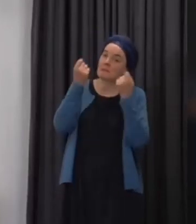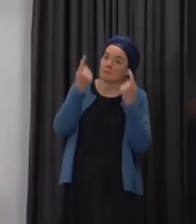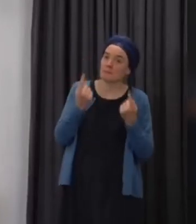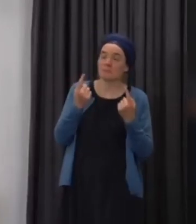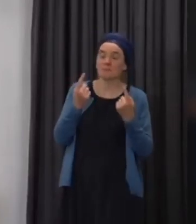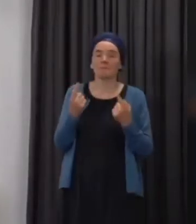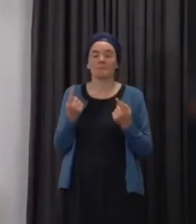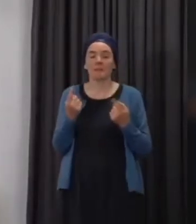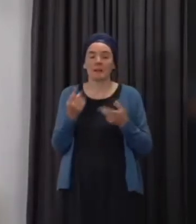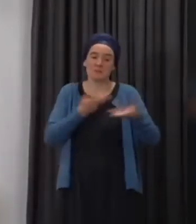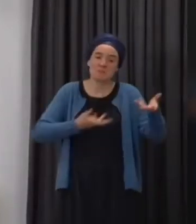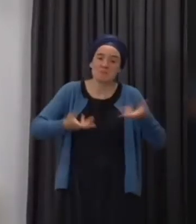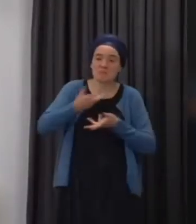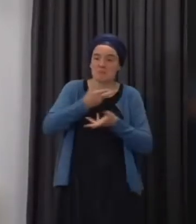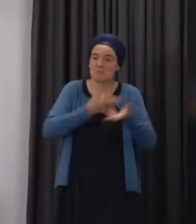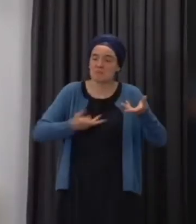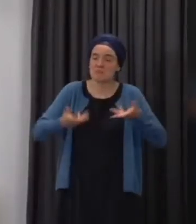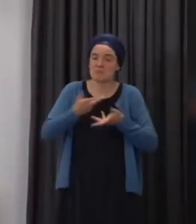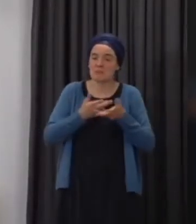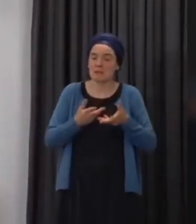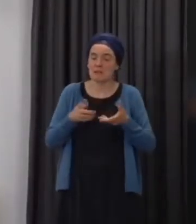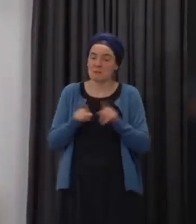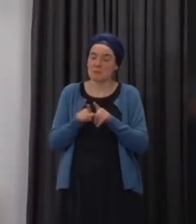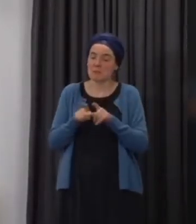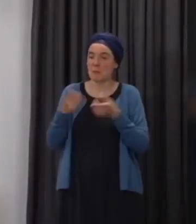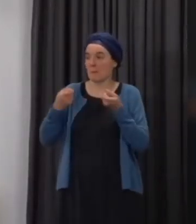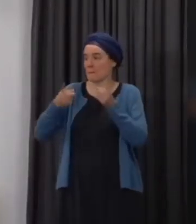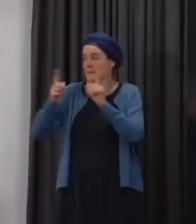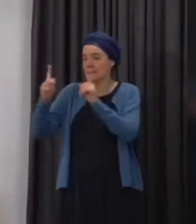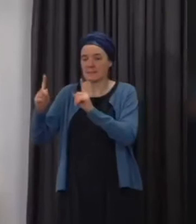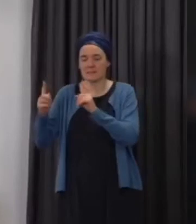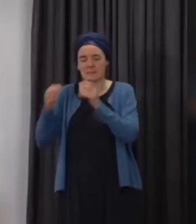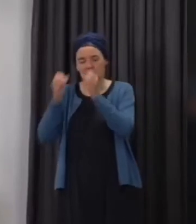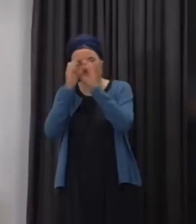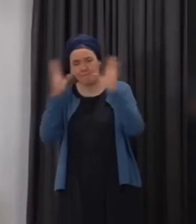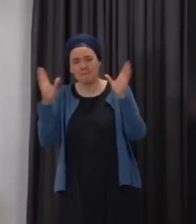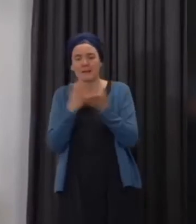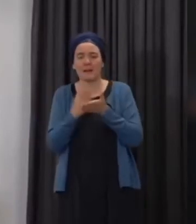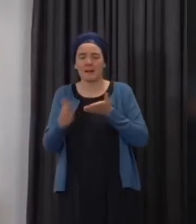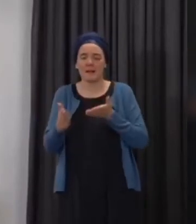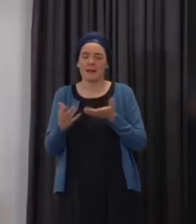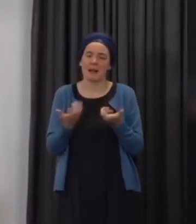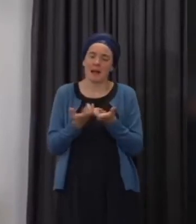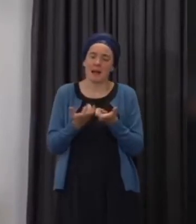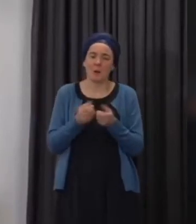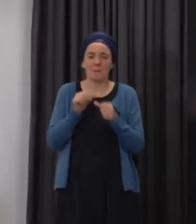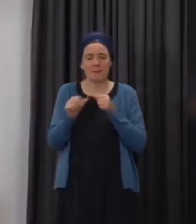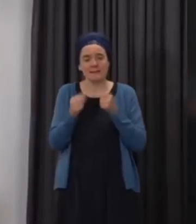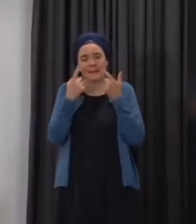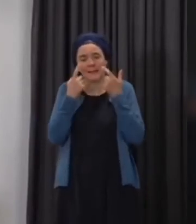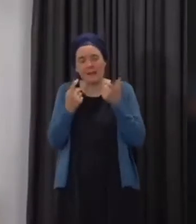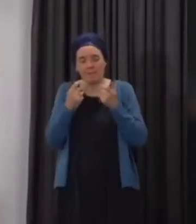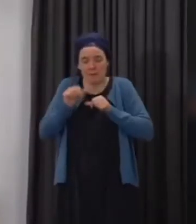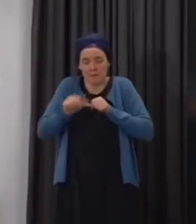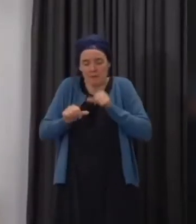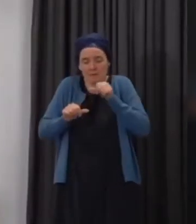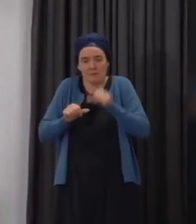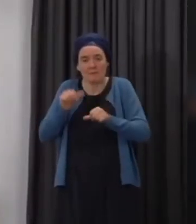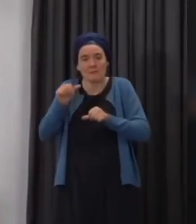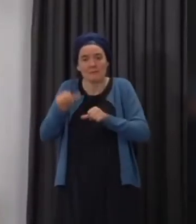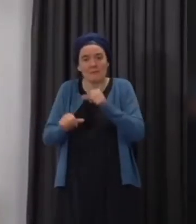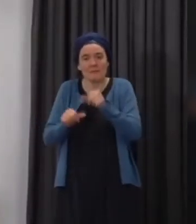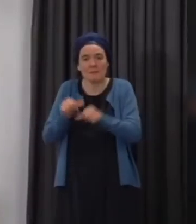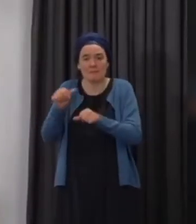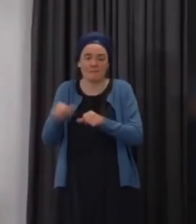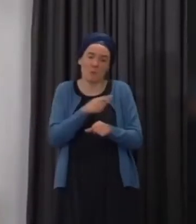having with our advisers on how we continue to take a deliberately cautious approach to unlocking the lockdown